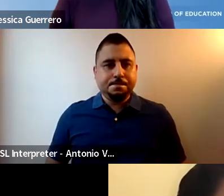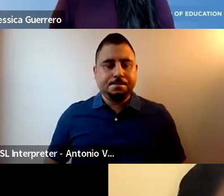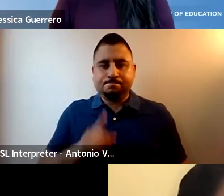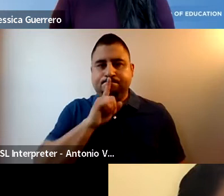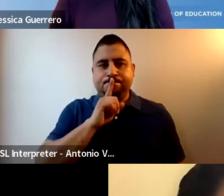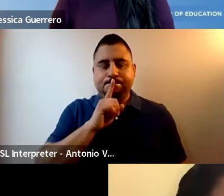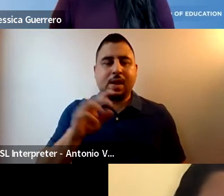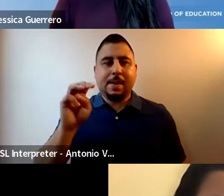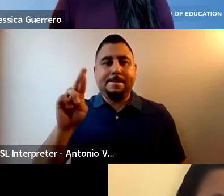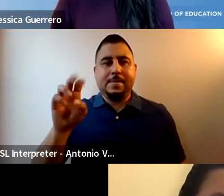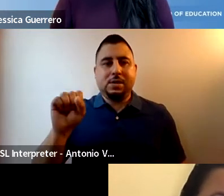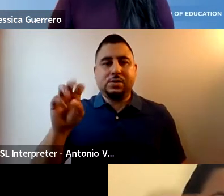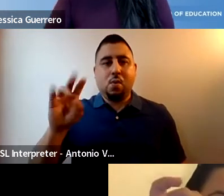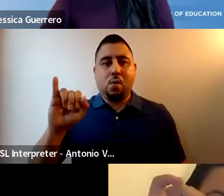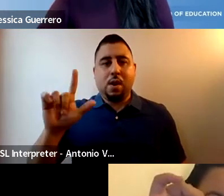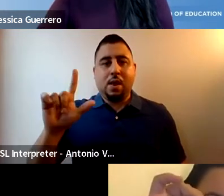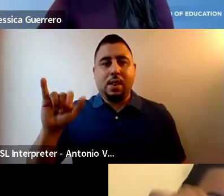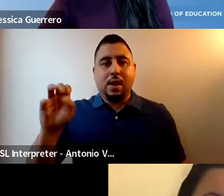Mrs. Williams?